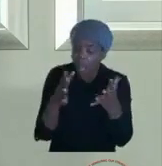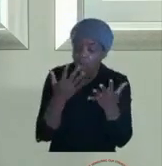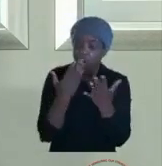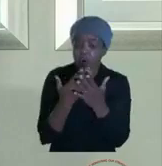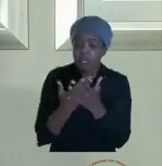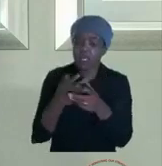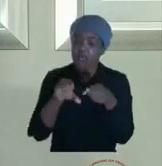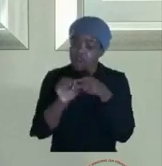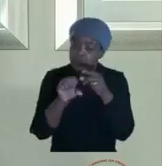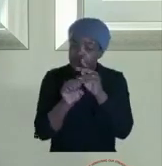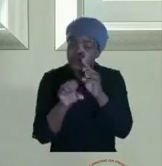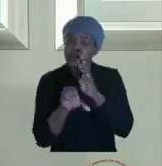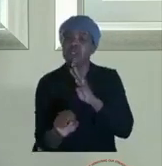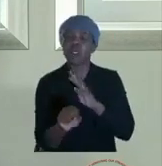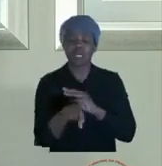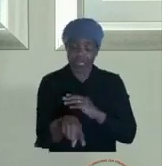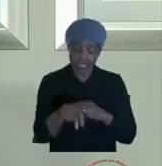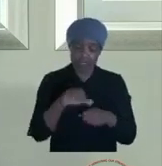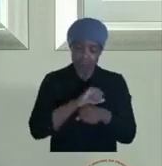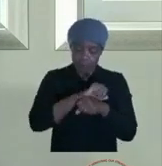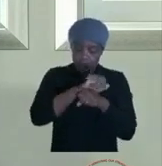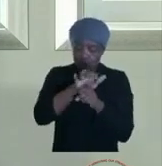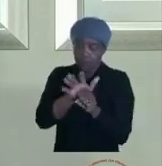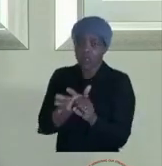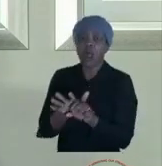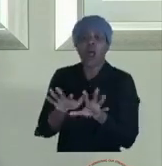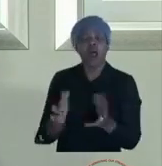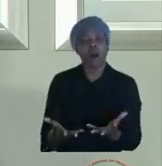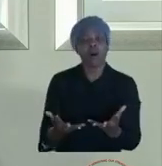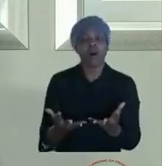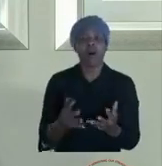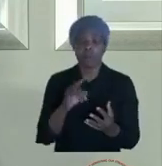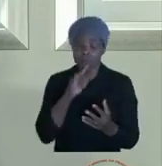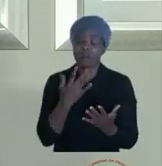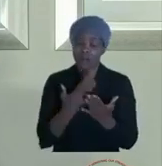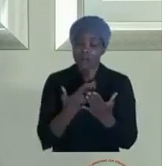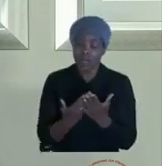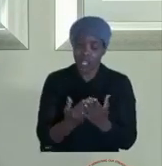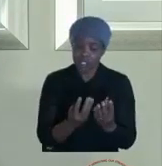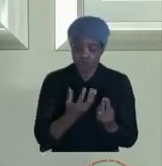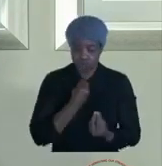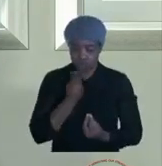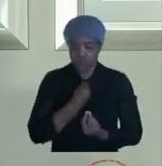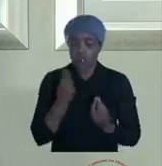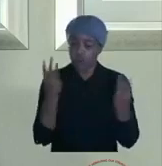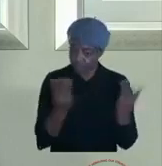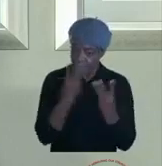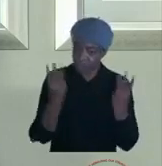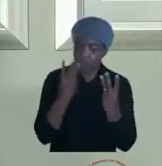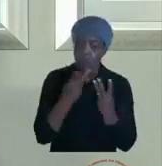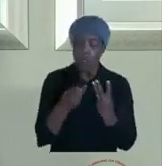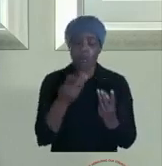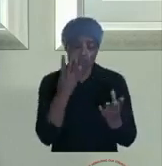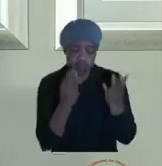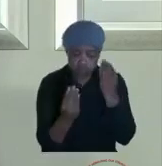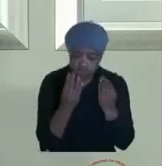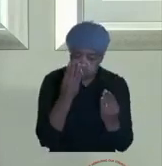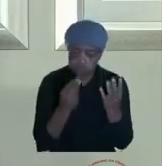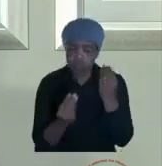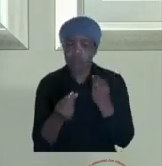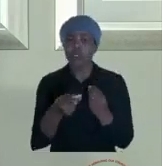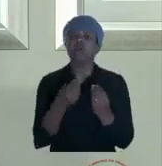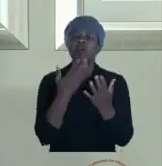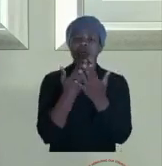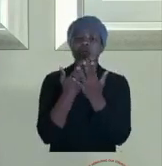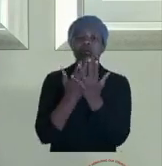demands post-COVID-19 economy. And this will allow young people to enter the labor market, but also